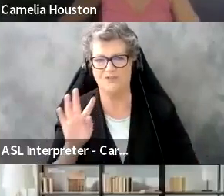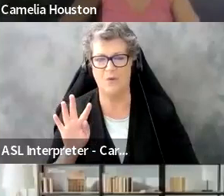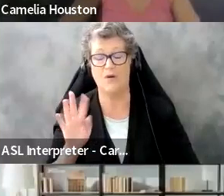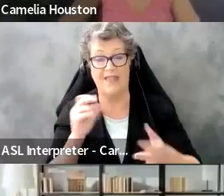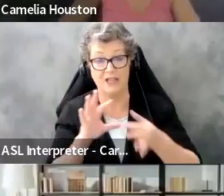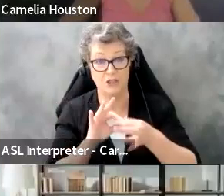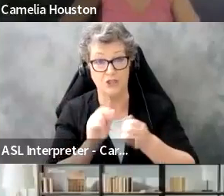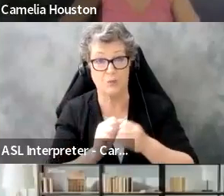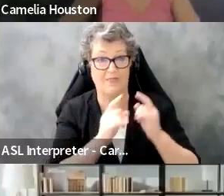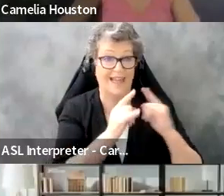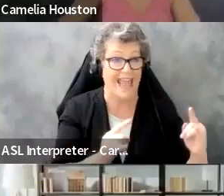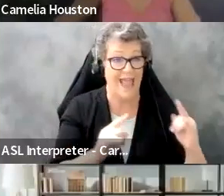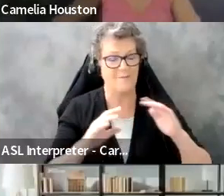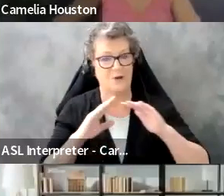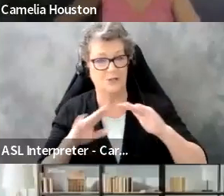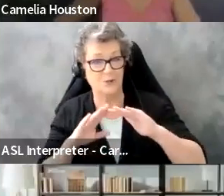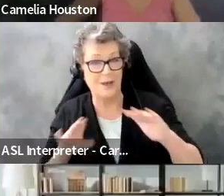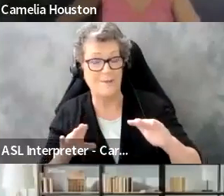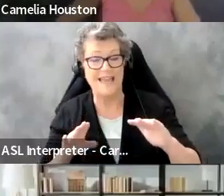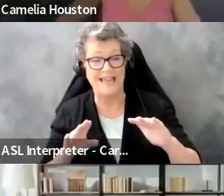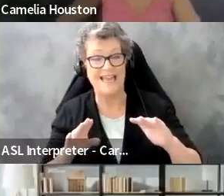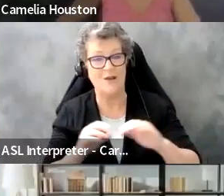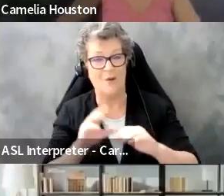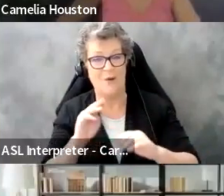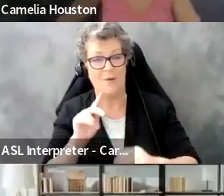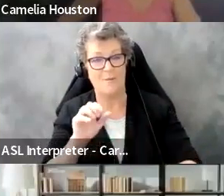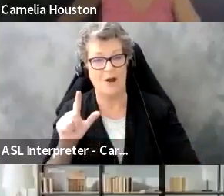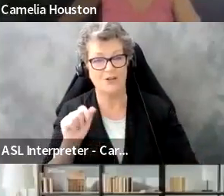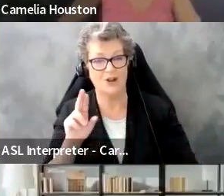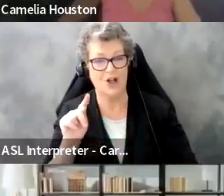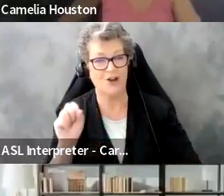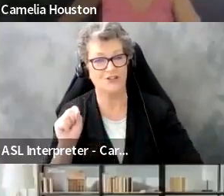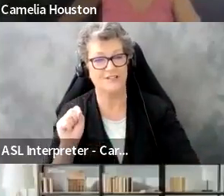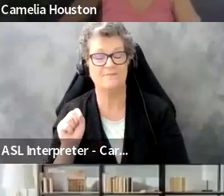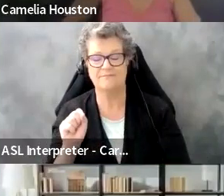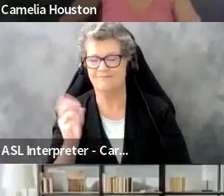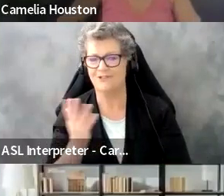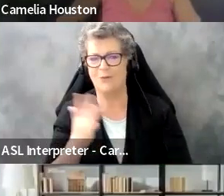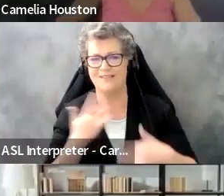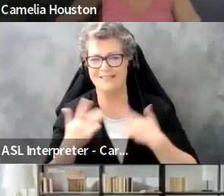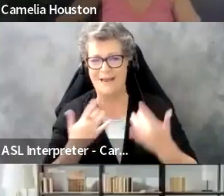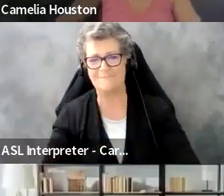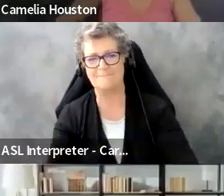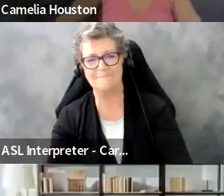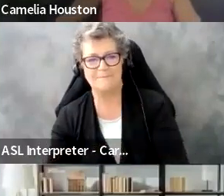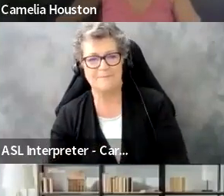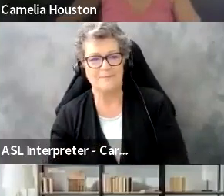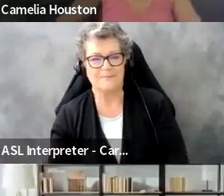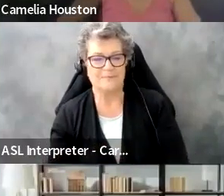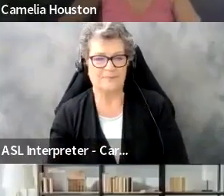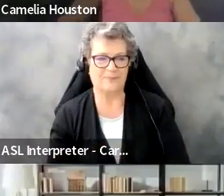with either a camp or swimming or martial arts. So it's always exciting to hear about those opportunities.